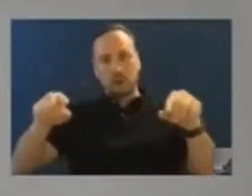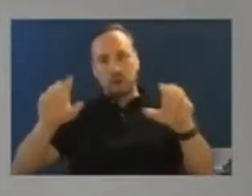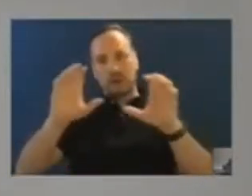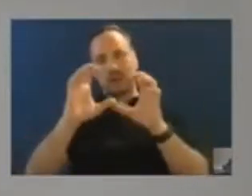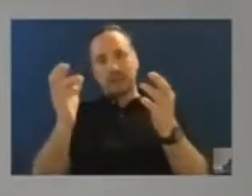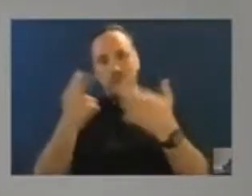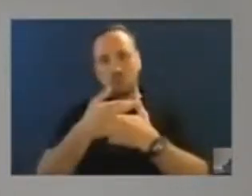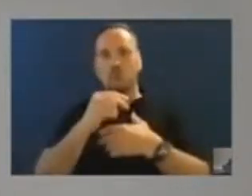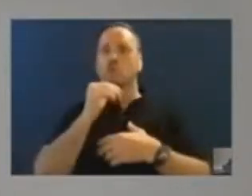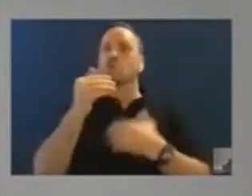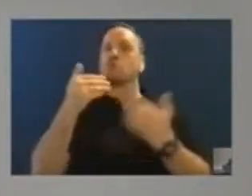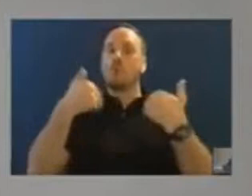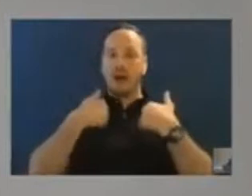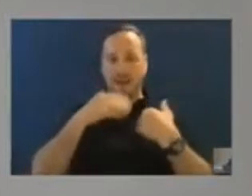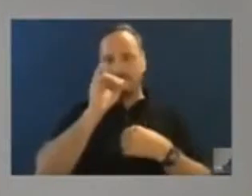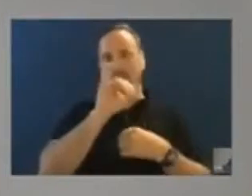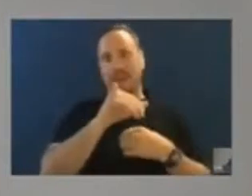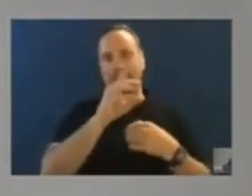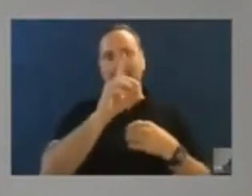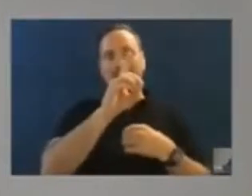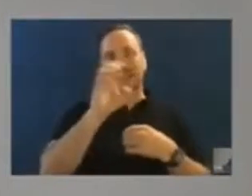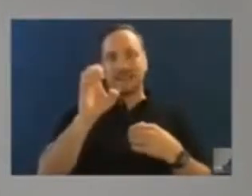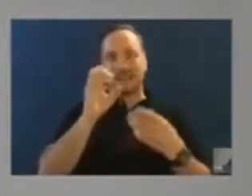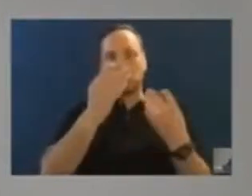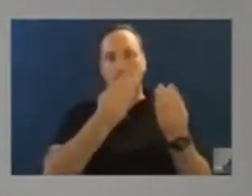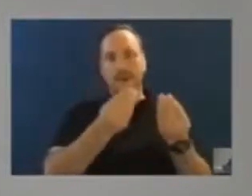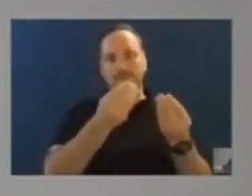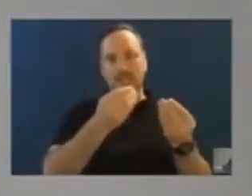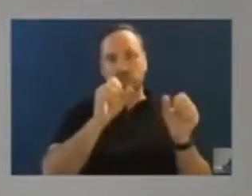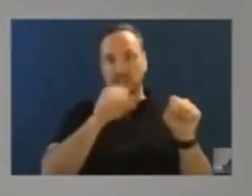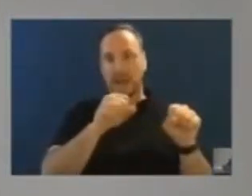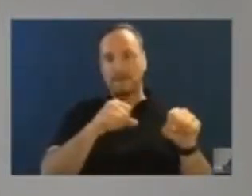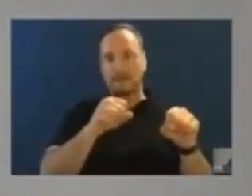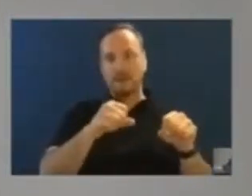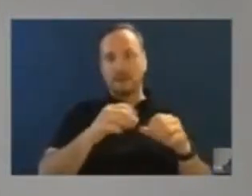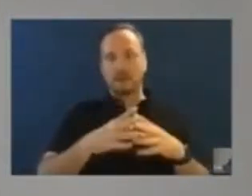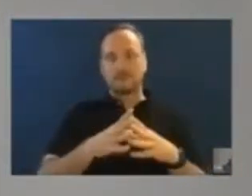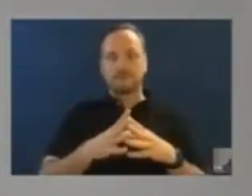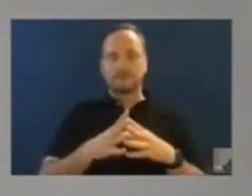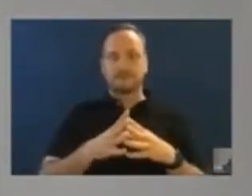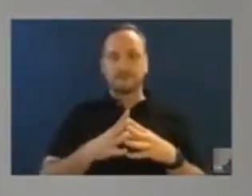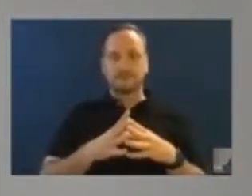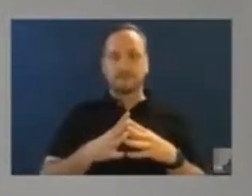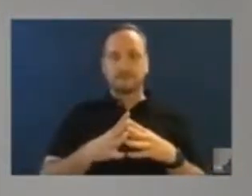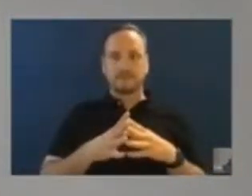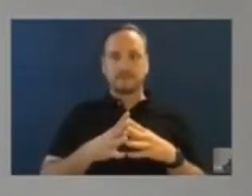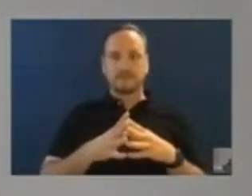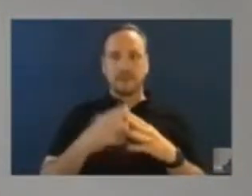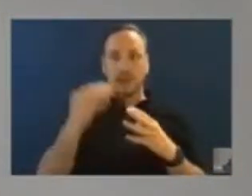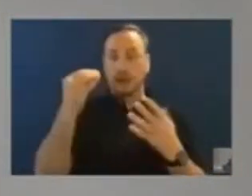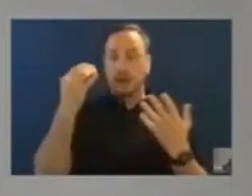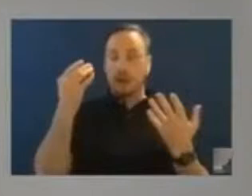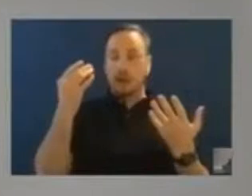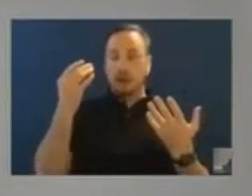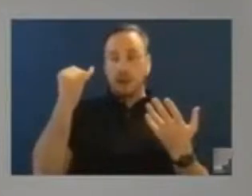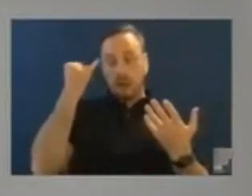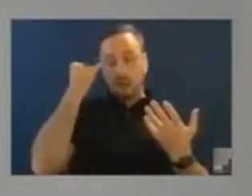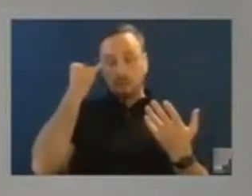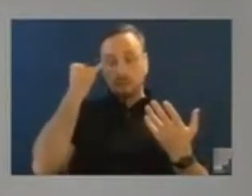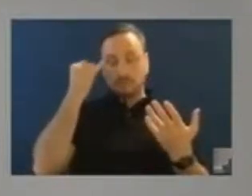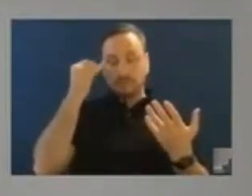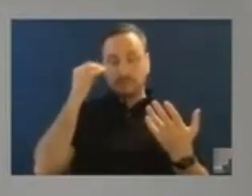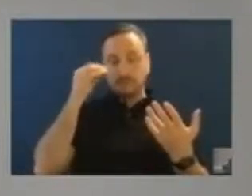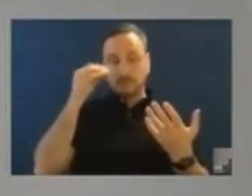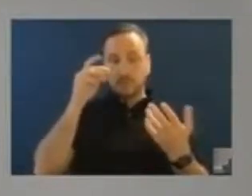dehumidification capability. Ideally, our systems are designed, like your home system is, to be able